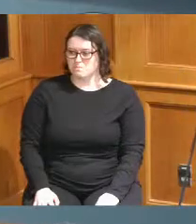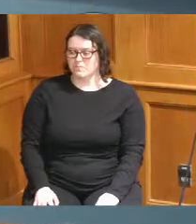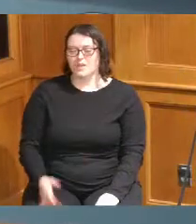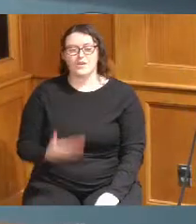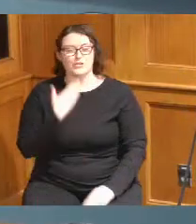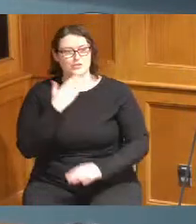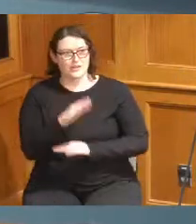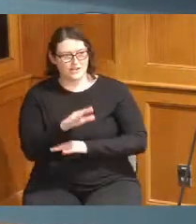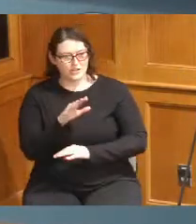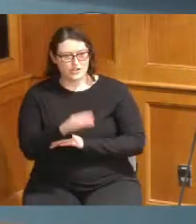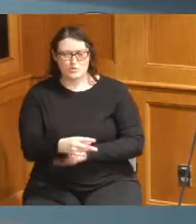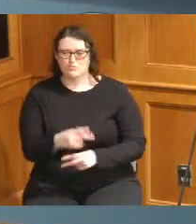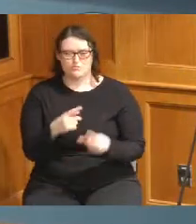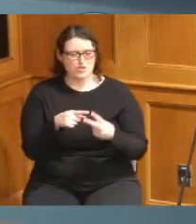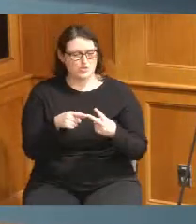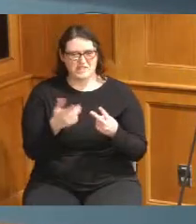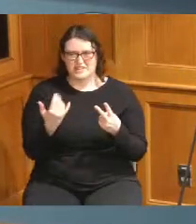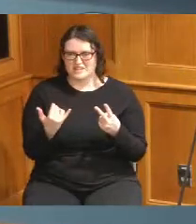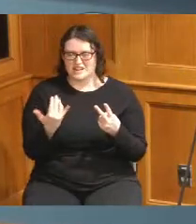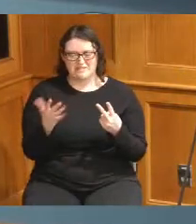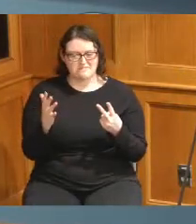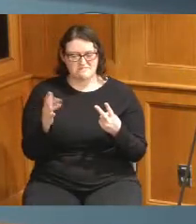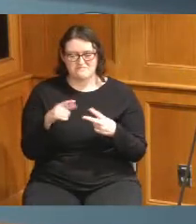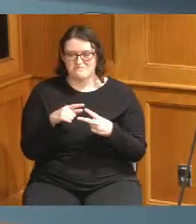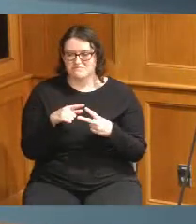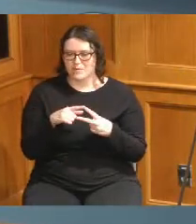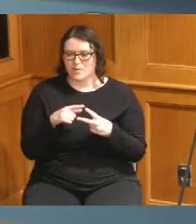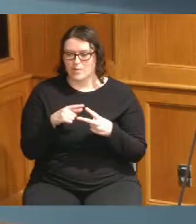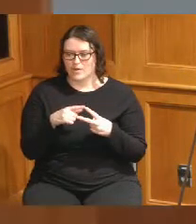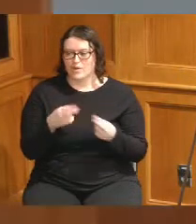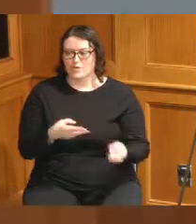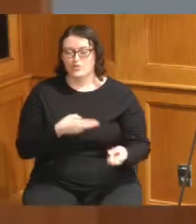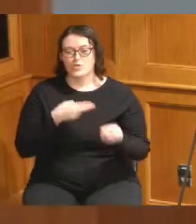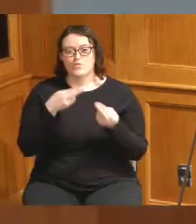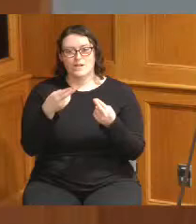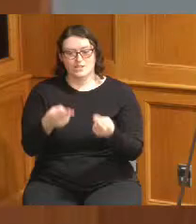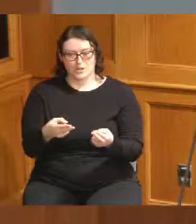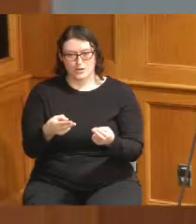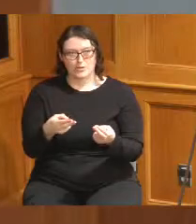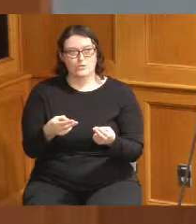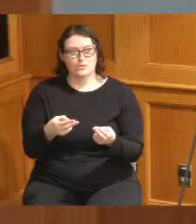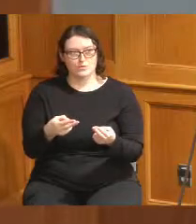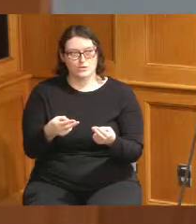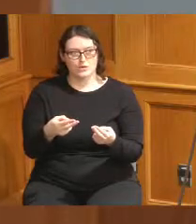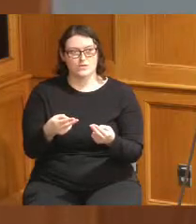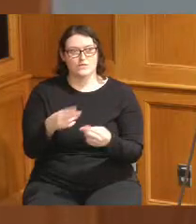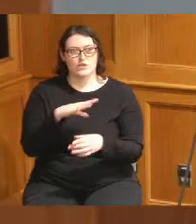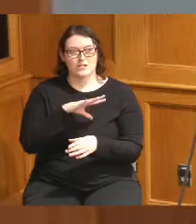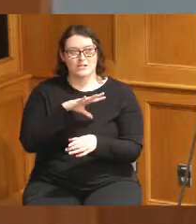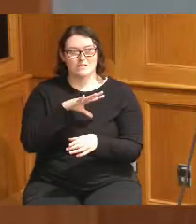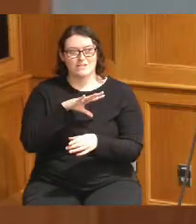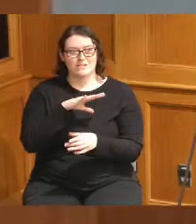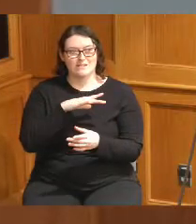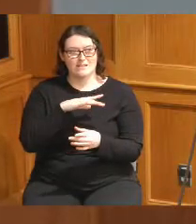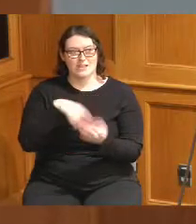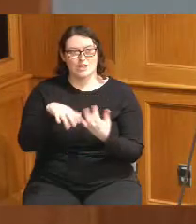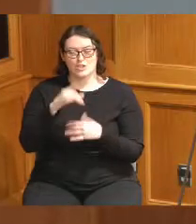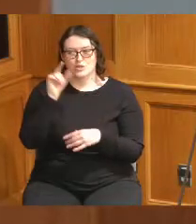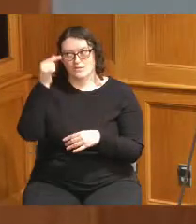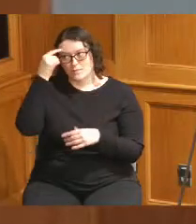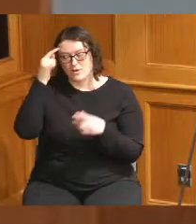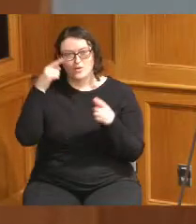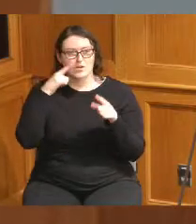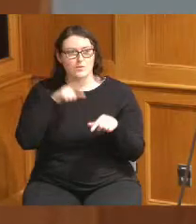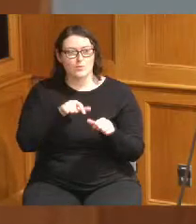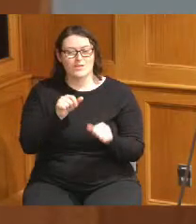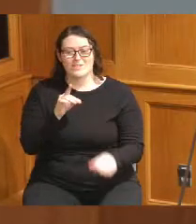Good afternoon. Just 2 items today. Item number 1 is a resolution for an intergovernmental agreement with Delhi Township and